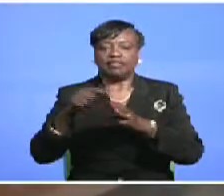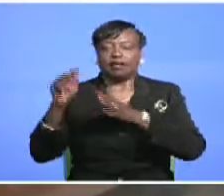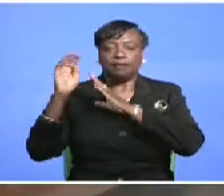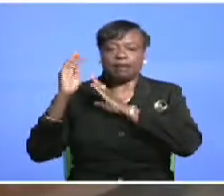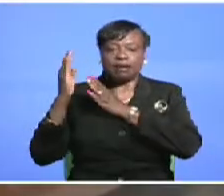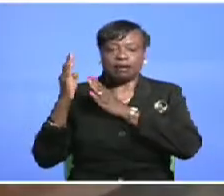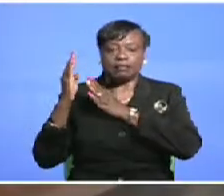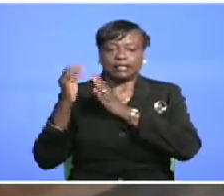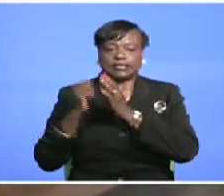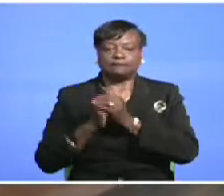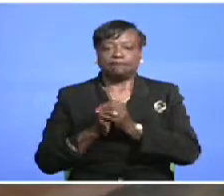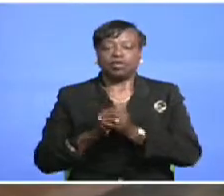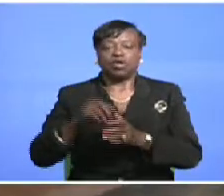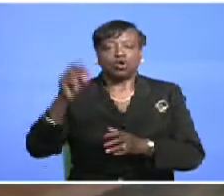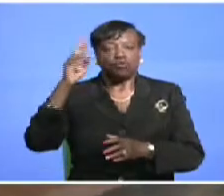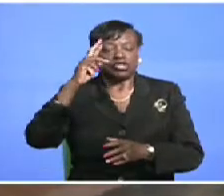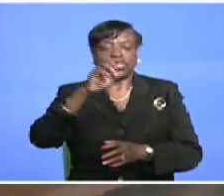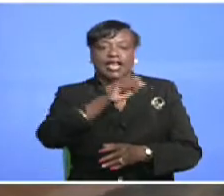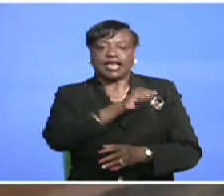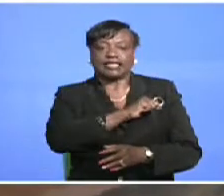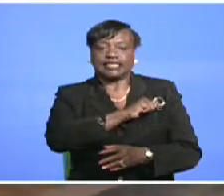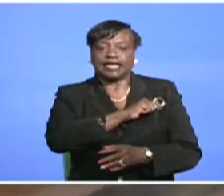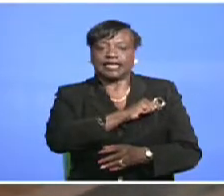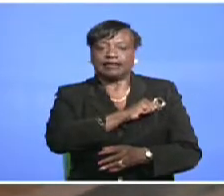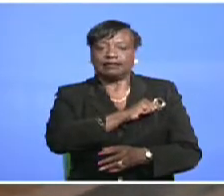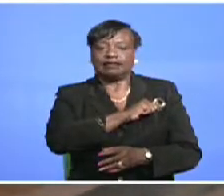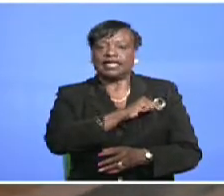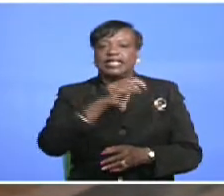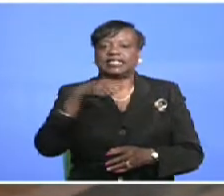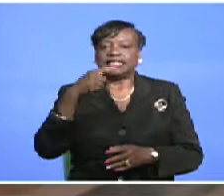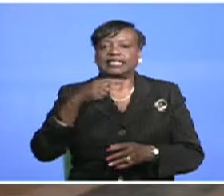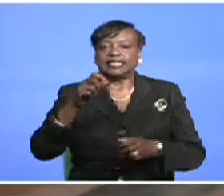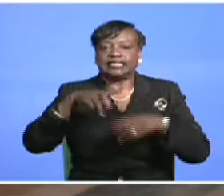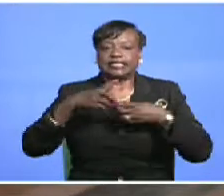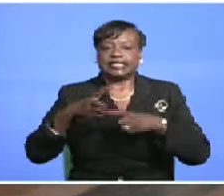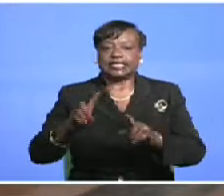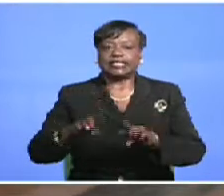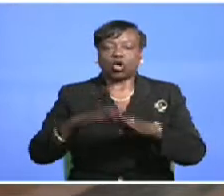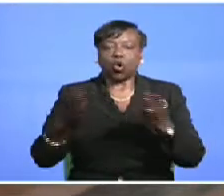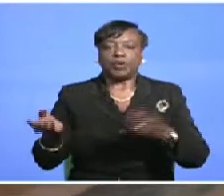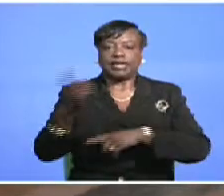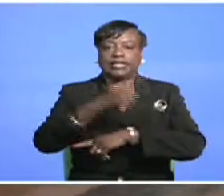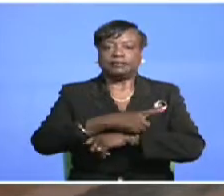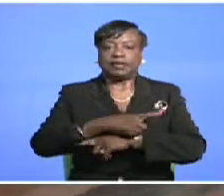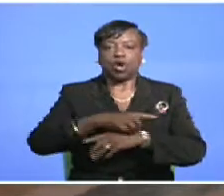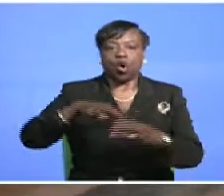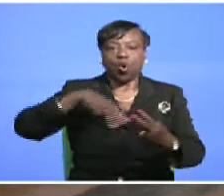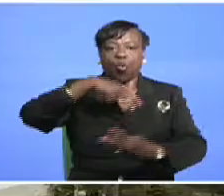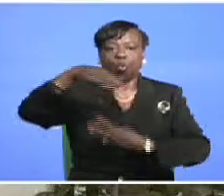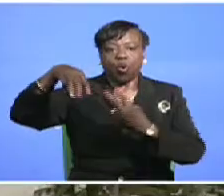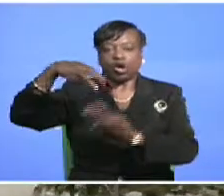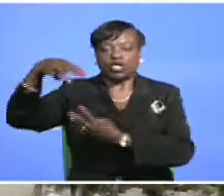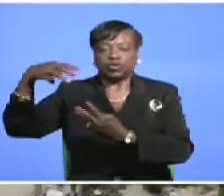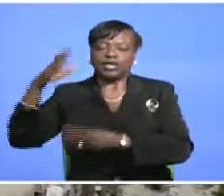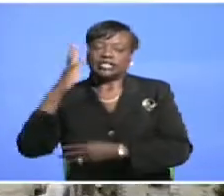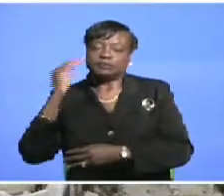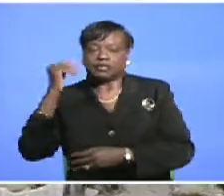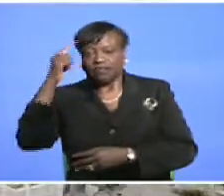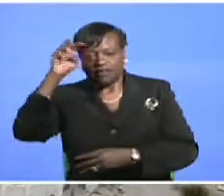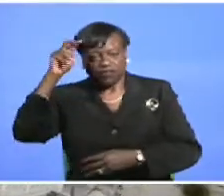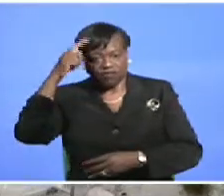General Manager Richard Alexander says since opening day, it's been a whirlwind experience for him and the more than